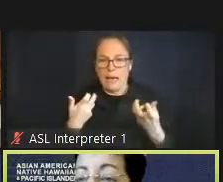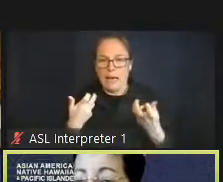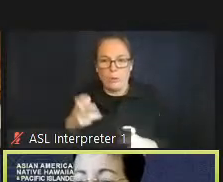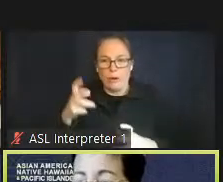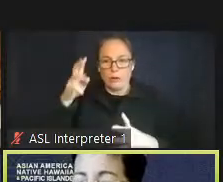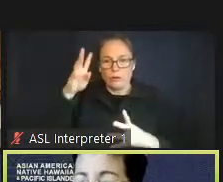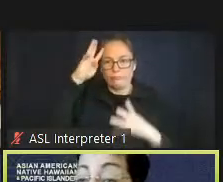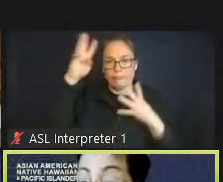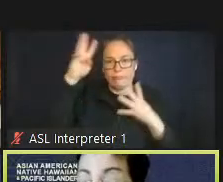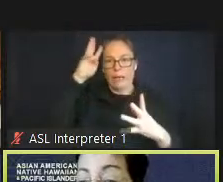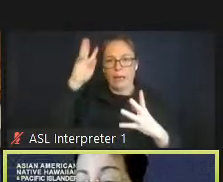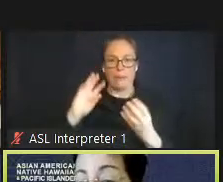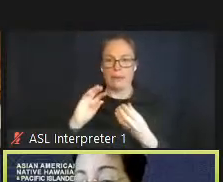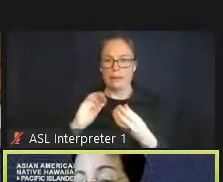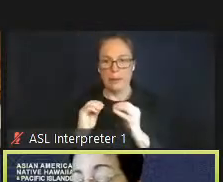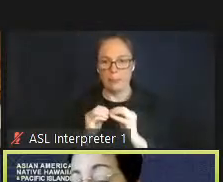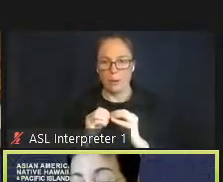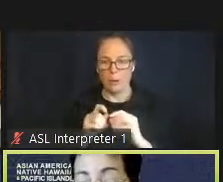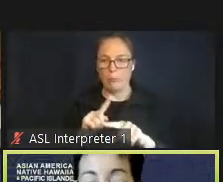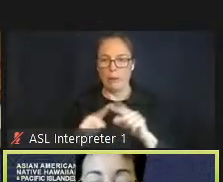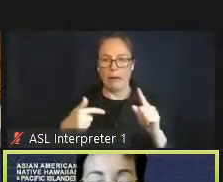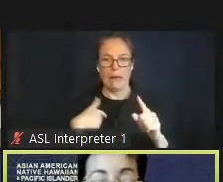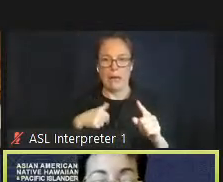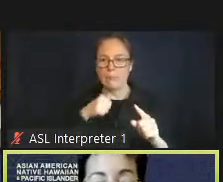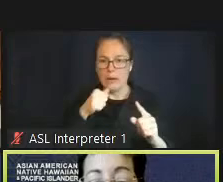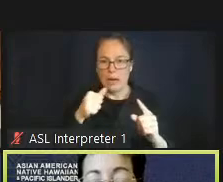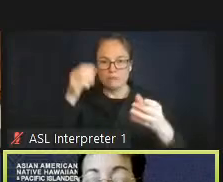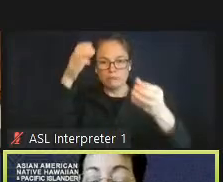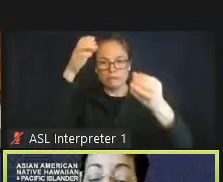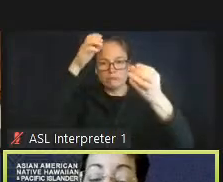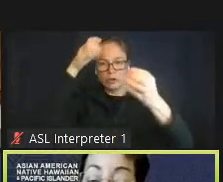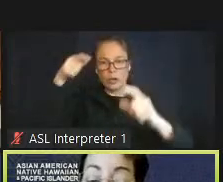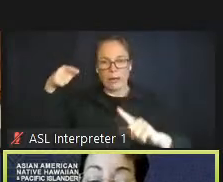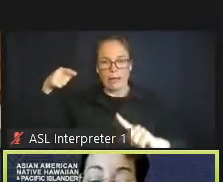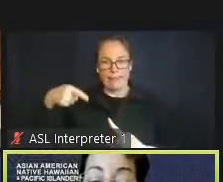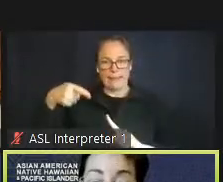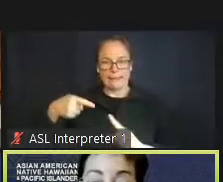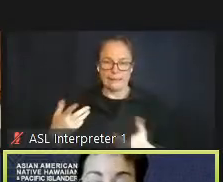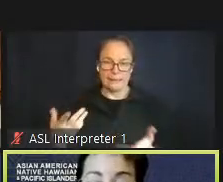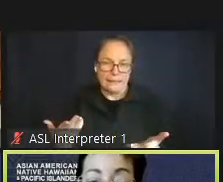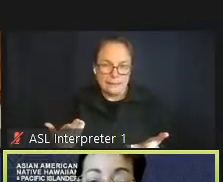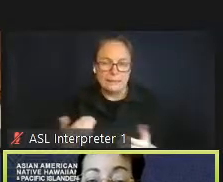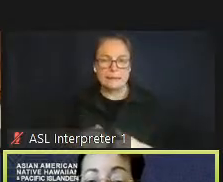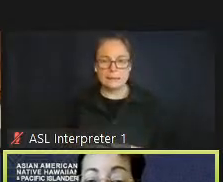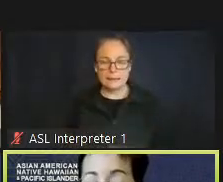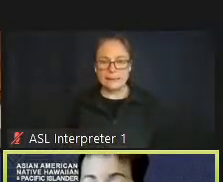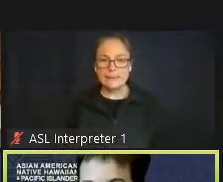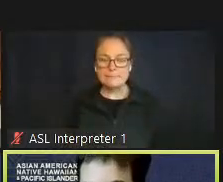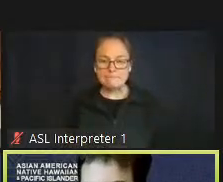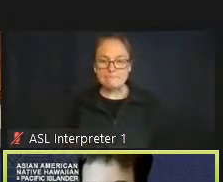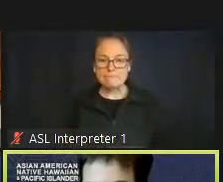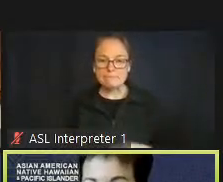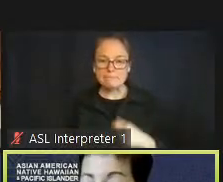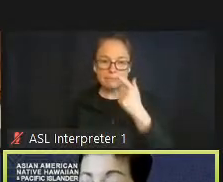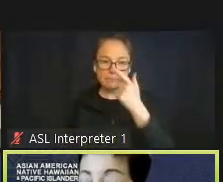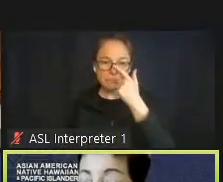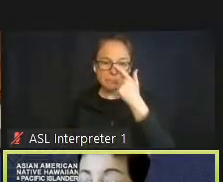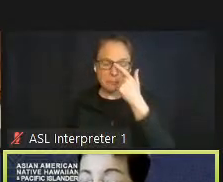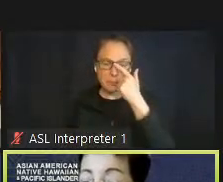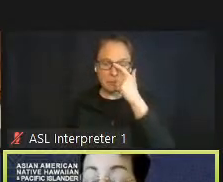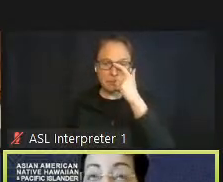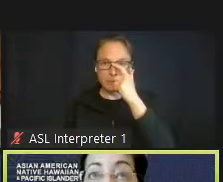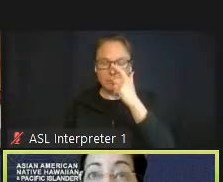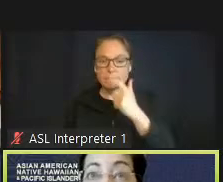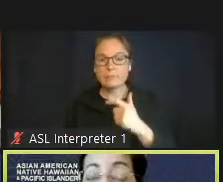indices. I'm just not that familiar with it. So it would help, I would think, as some